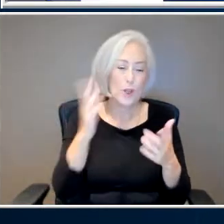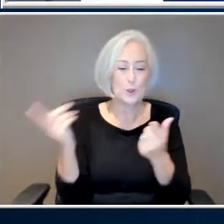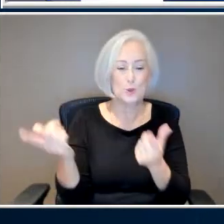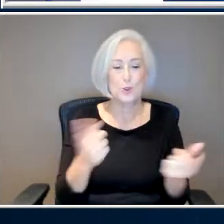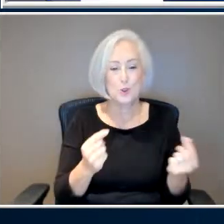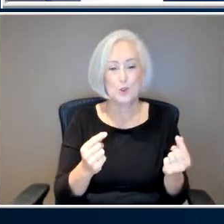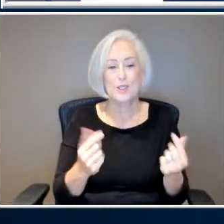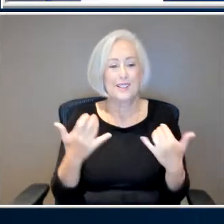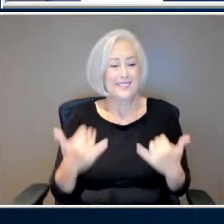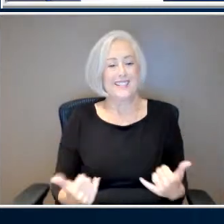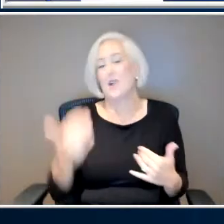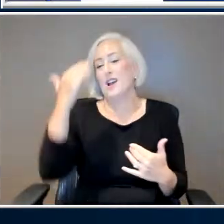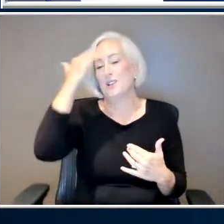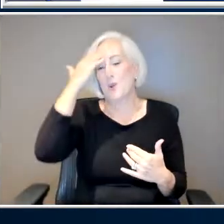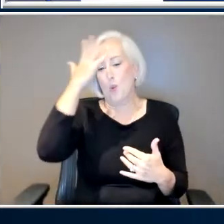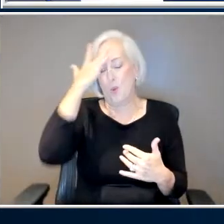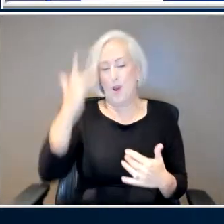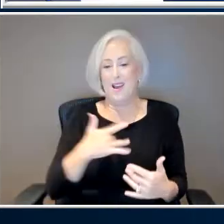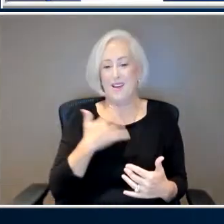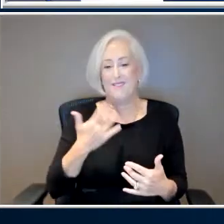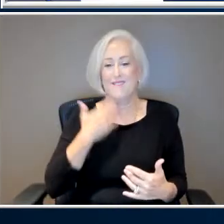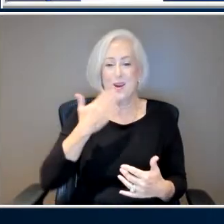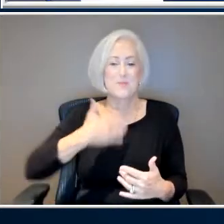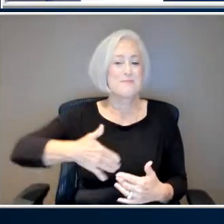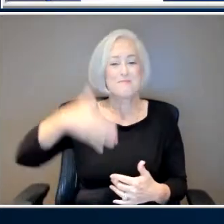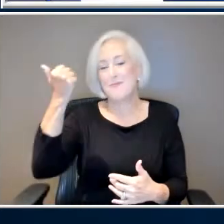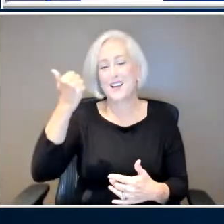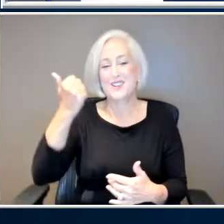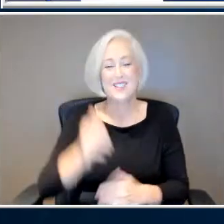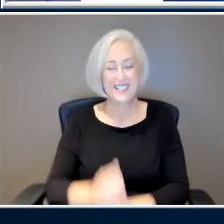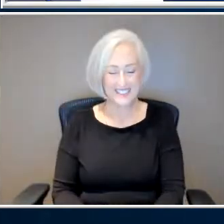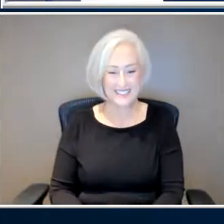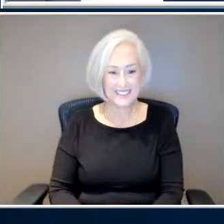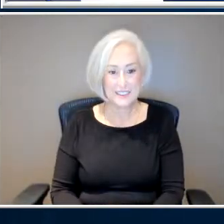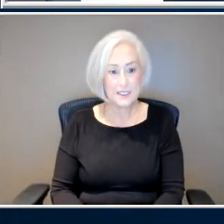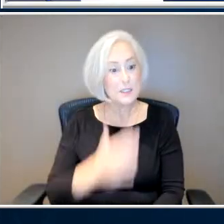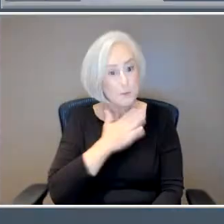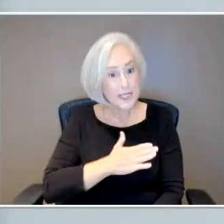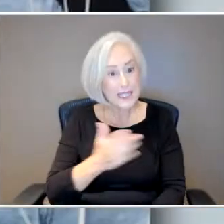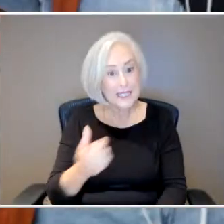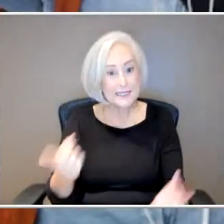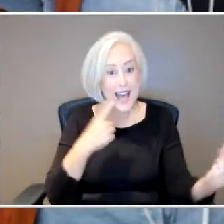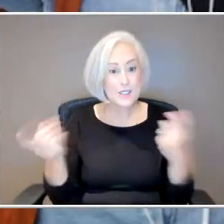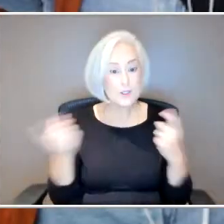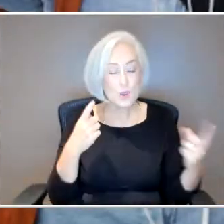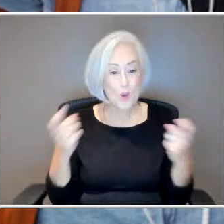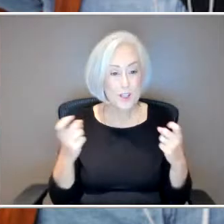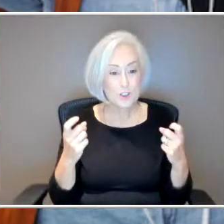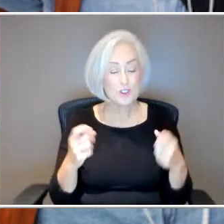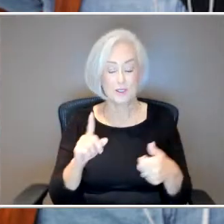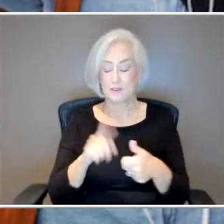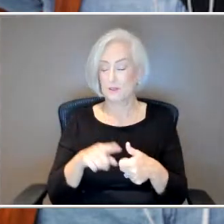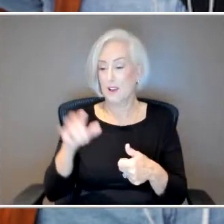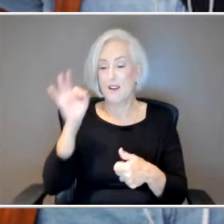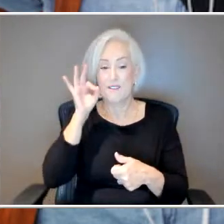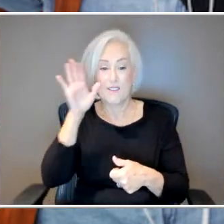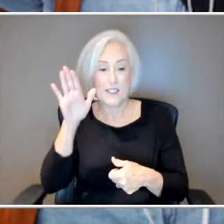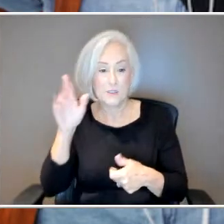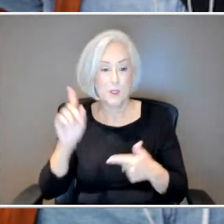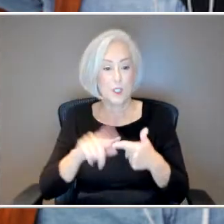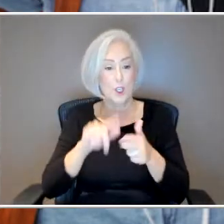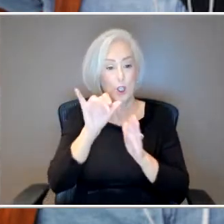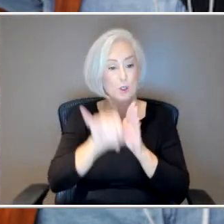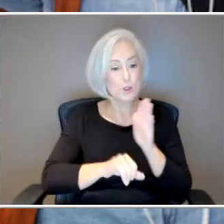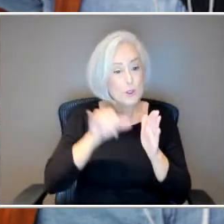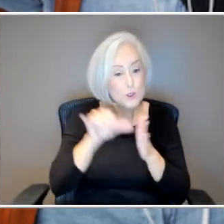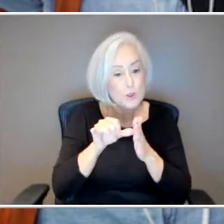Yes. After Dr. O'Day walked into the room. Be sure to ask your questions to us. For our viewers joining the chat right now, you can join the